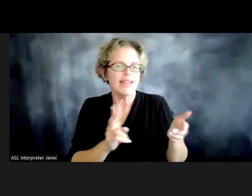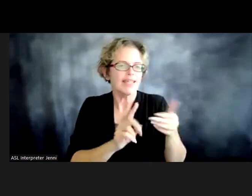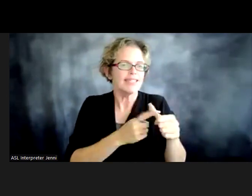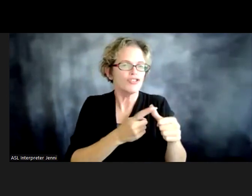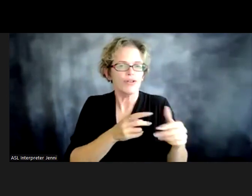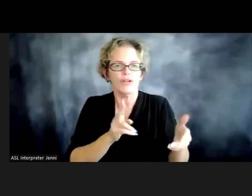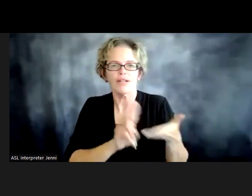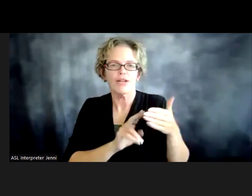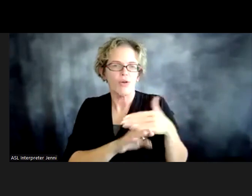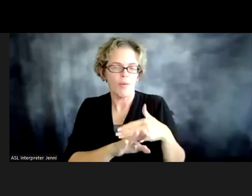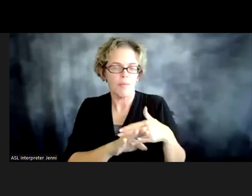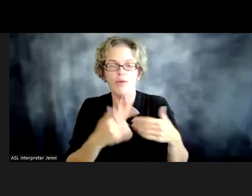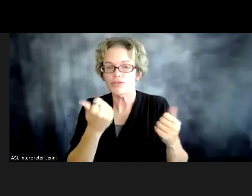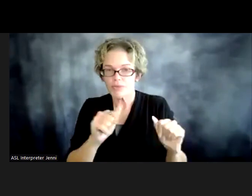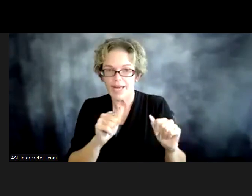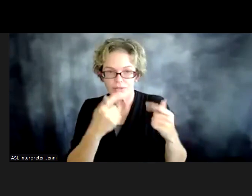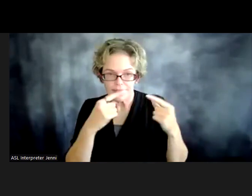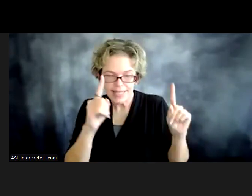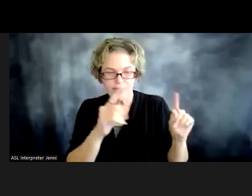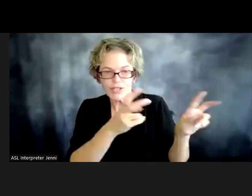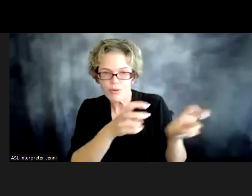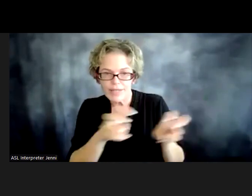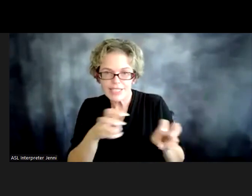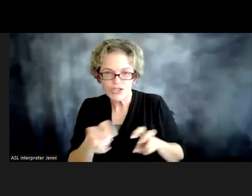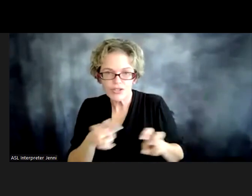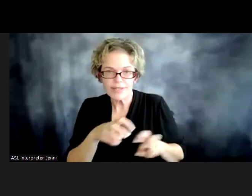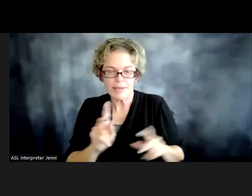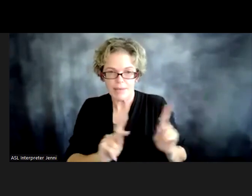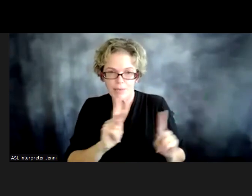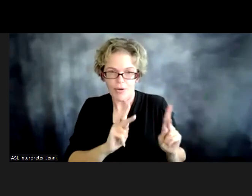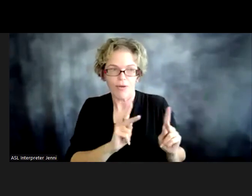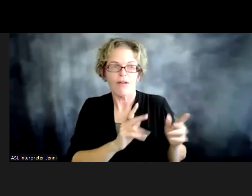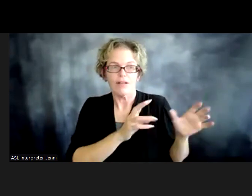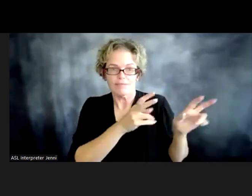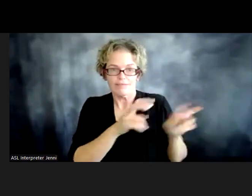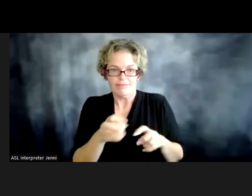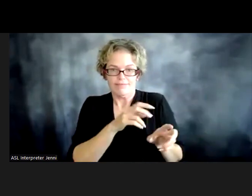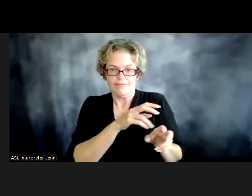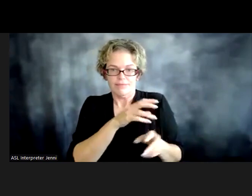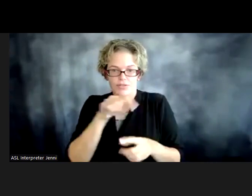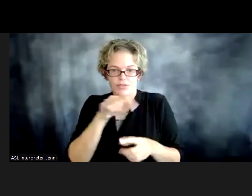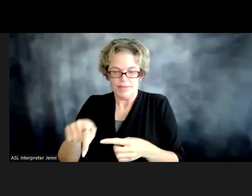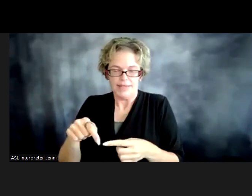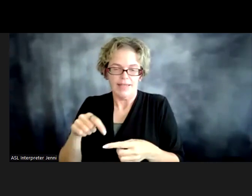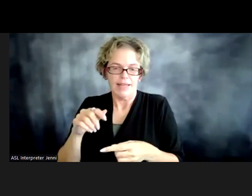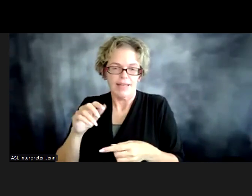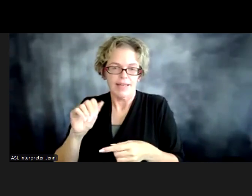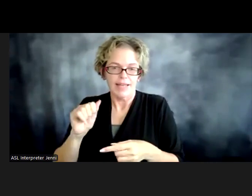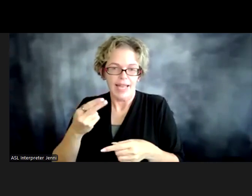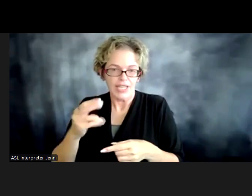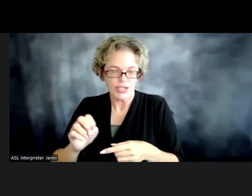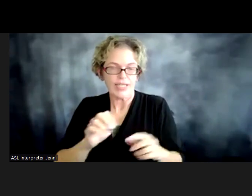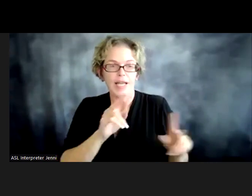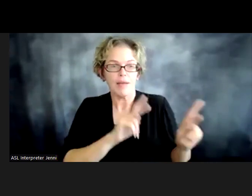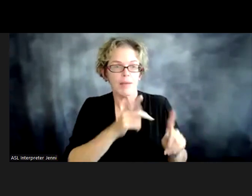did try to successfully transition folks, as we stated very early on in implementation, individuals who